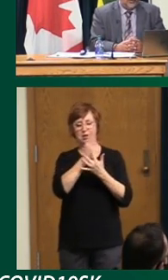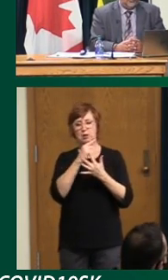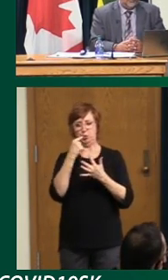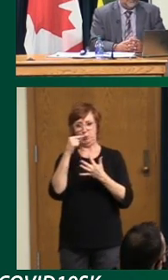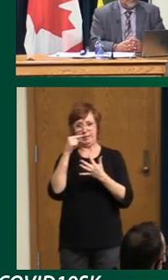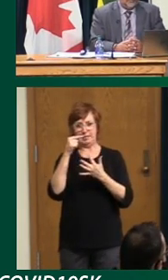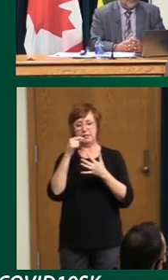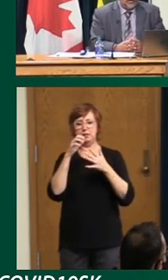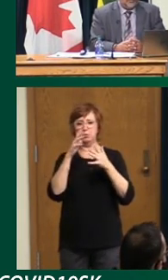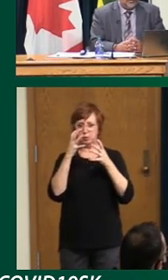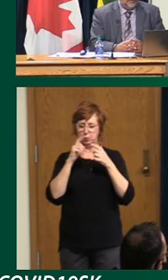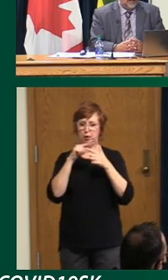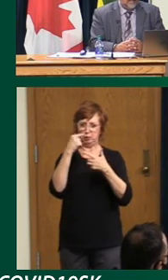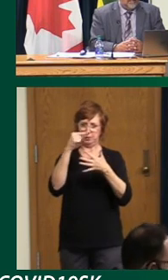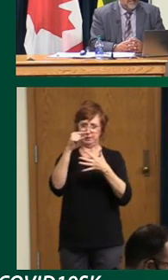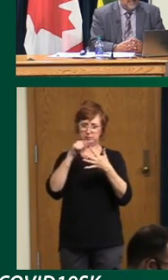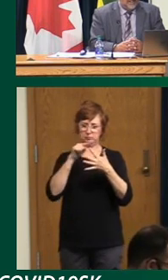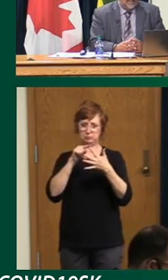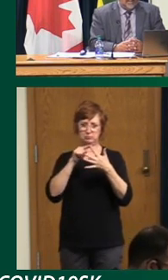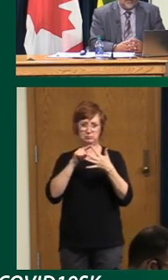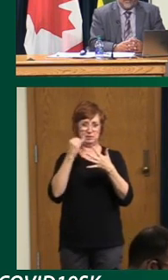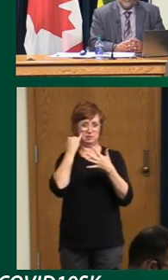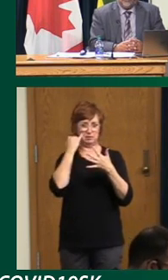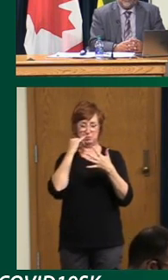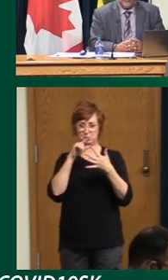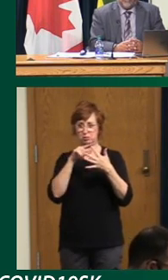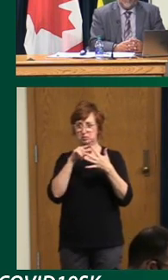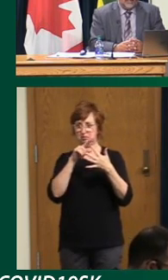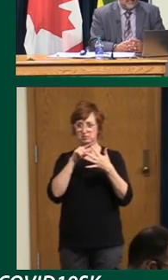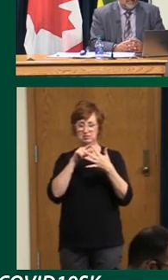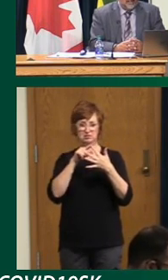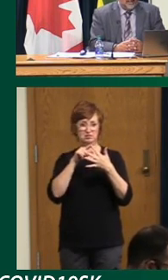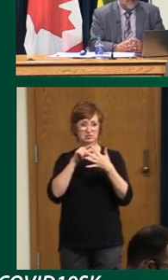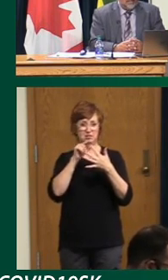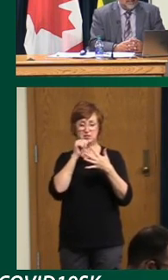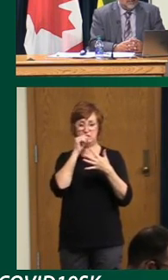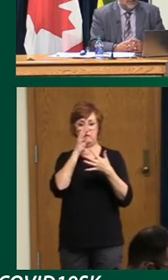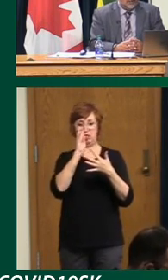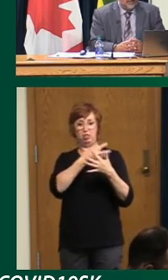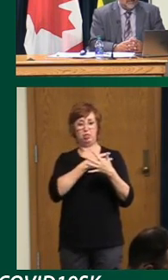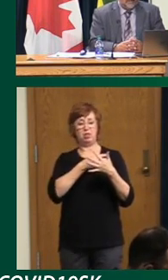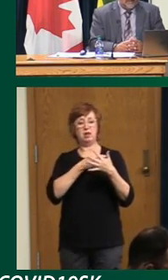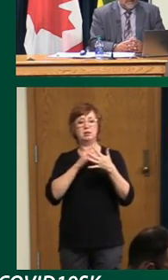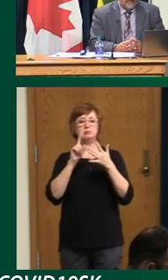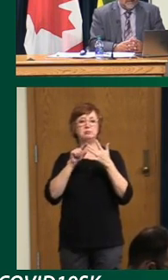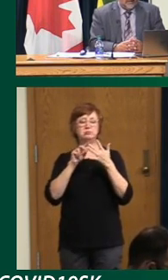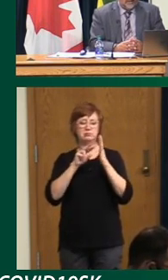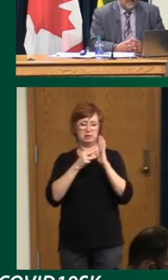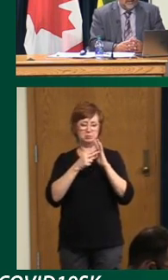we don't do them, then very quickly we can see an increase in hospitalizations, an increase in ICU